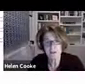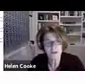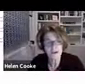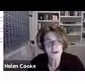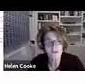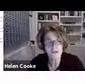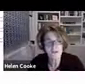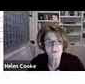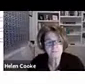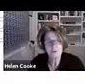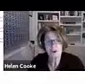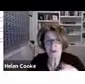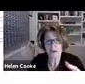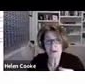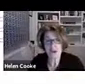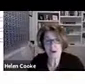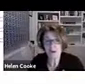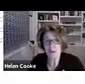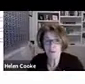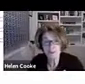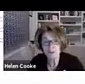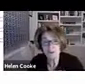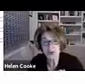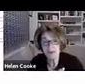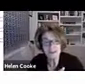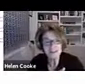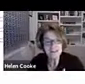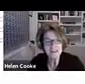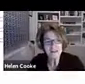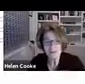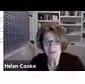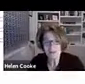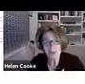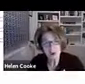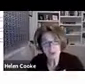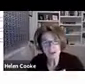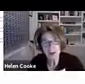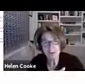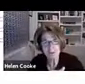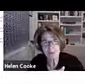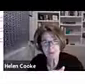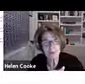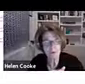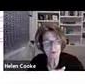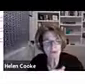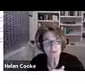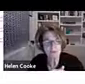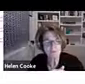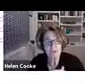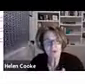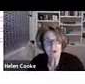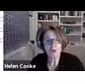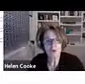identifying your strengths. We're going to talk about horrible term disclosure and the benefits of being open and how to be open with an employer.